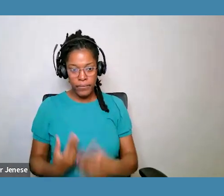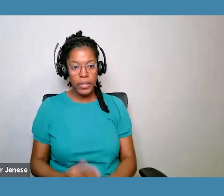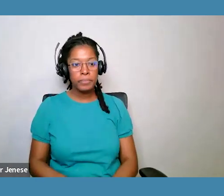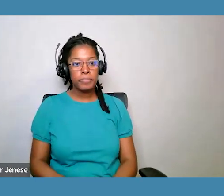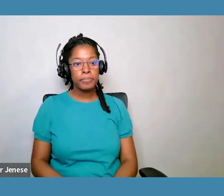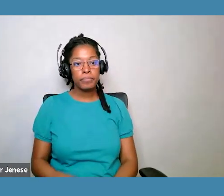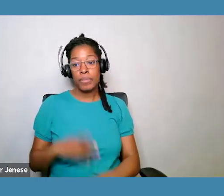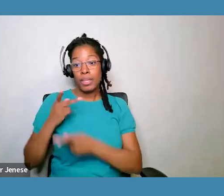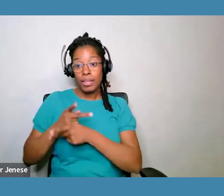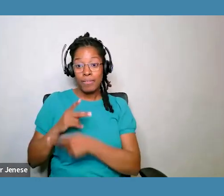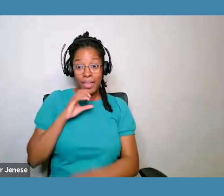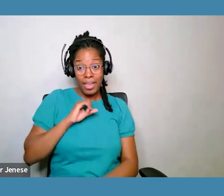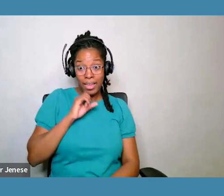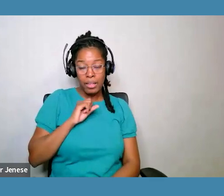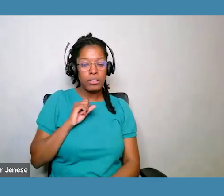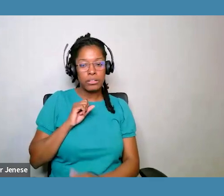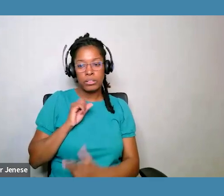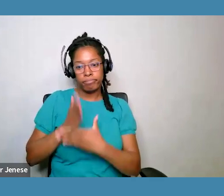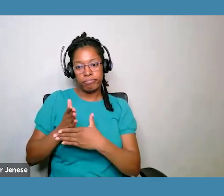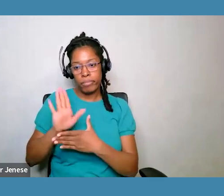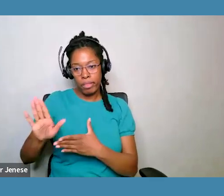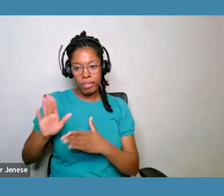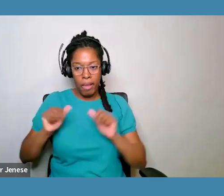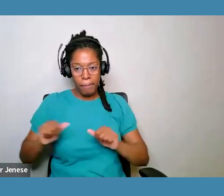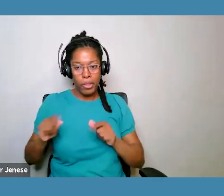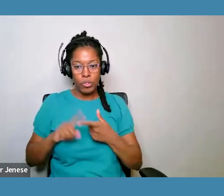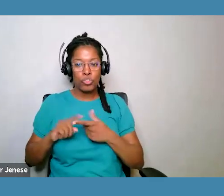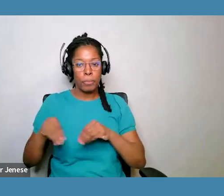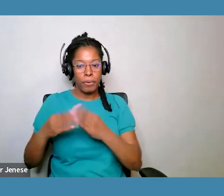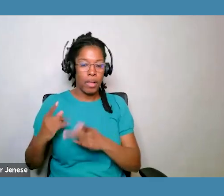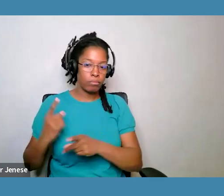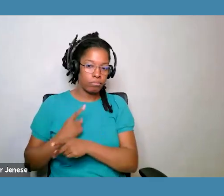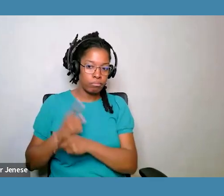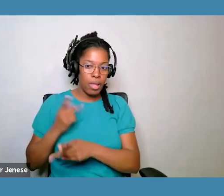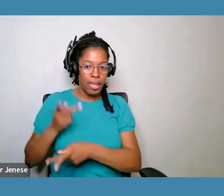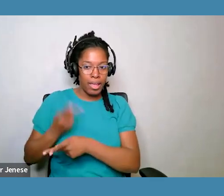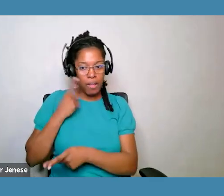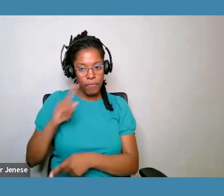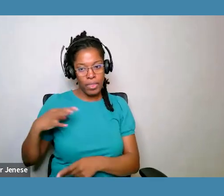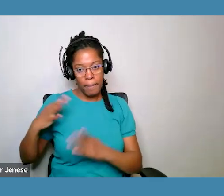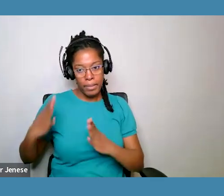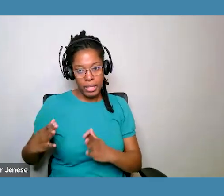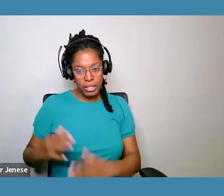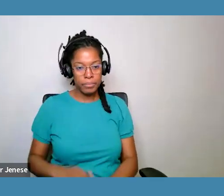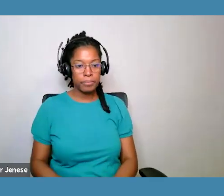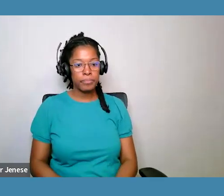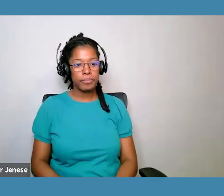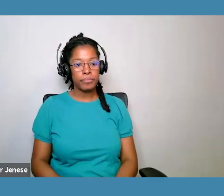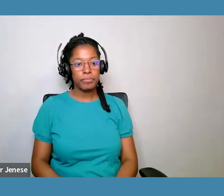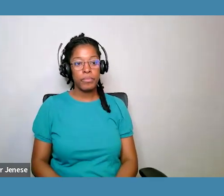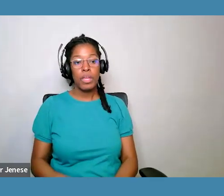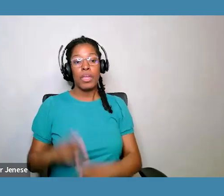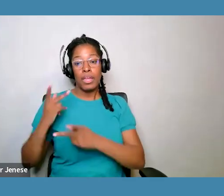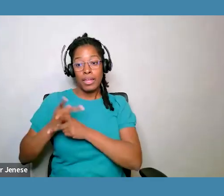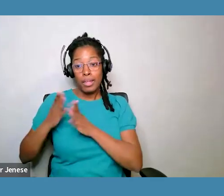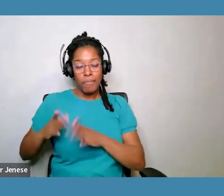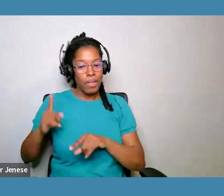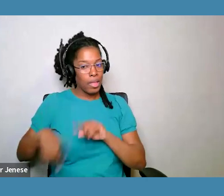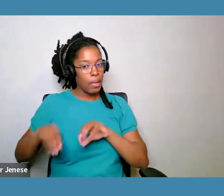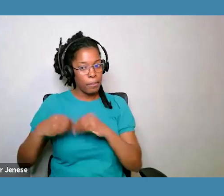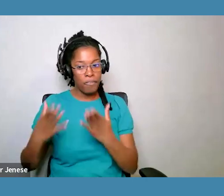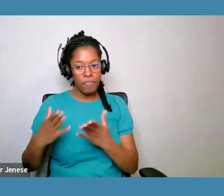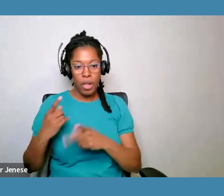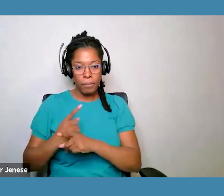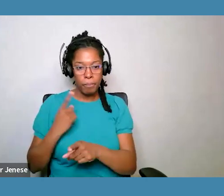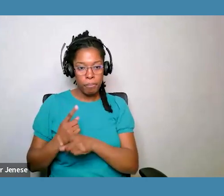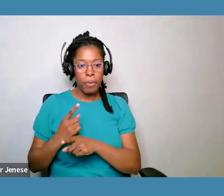Caregiver's age impairs their ability to provide sufficient care to applicant. Caregiver cannot provide sufficient care because of the